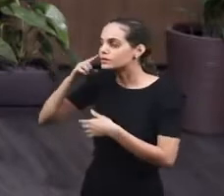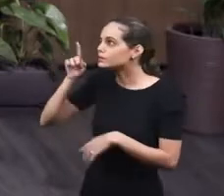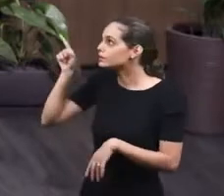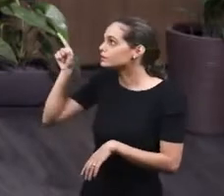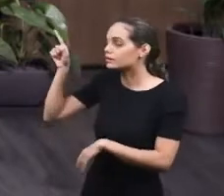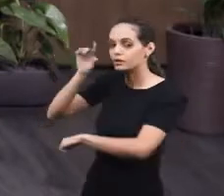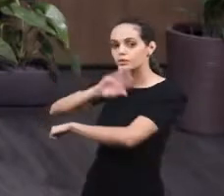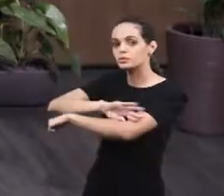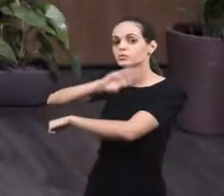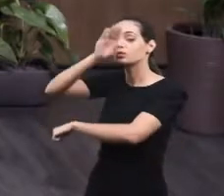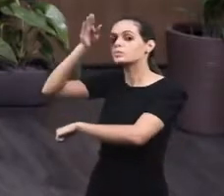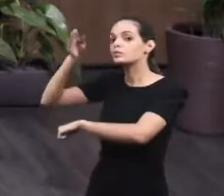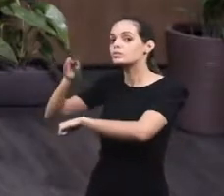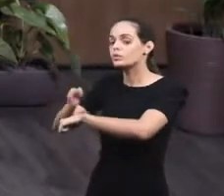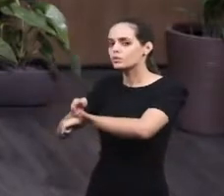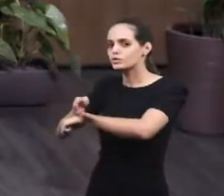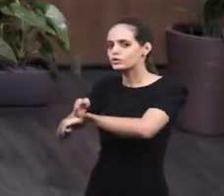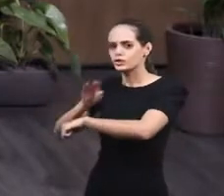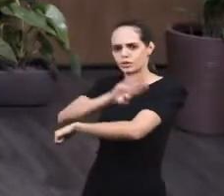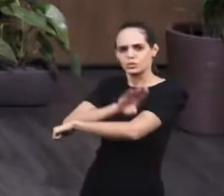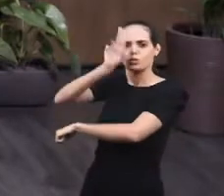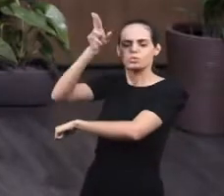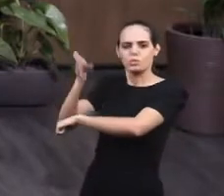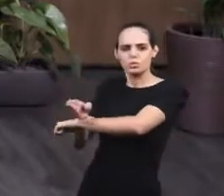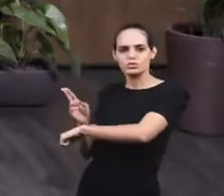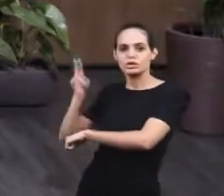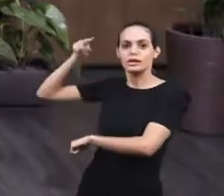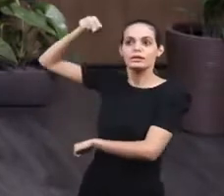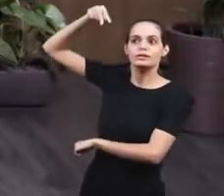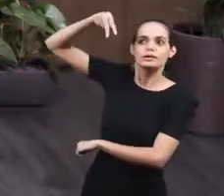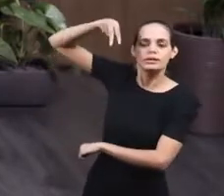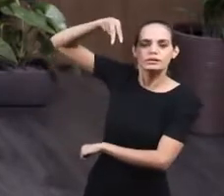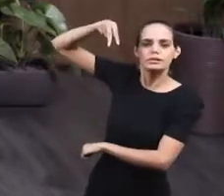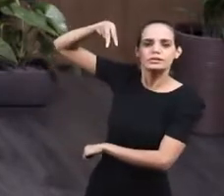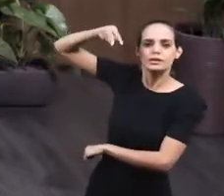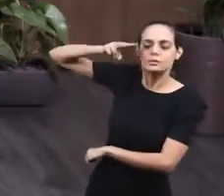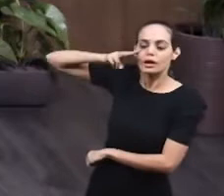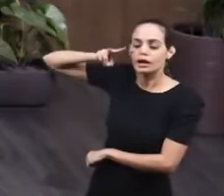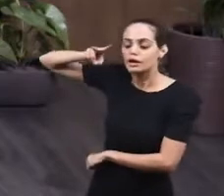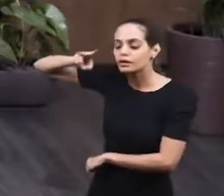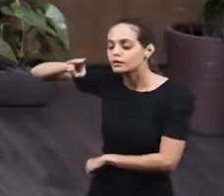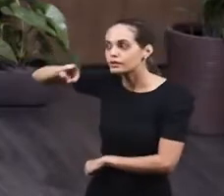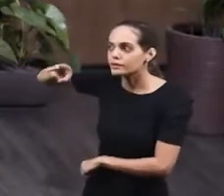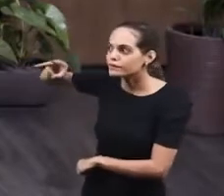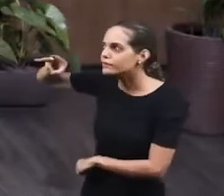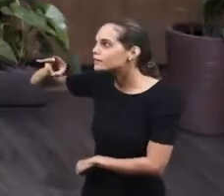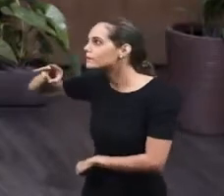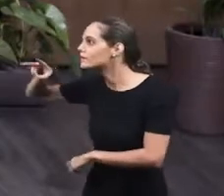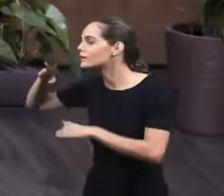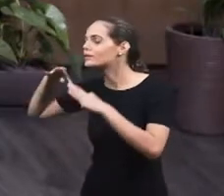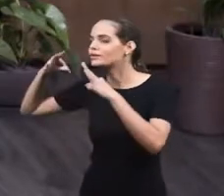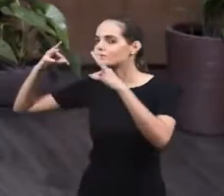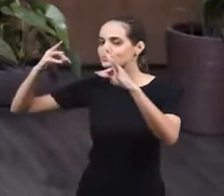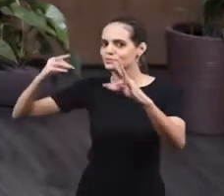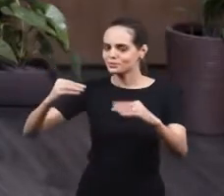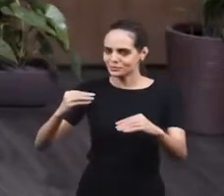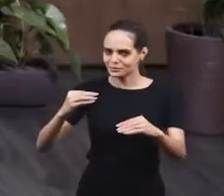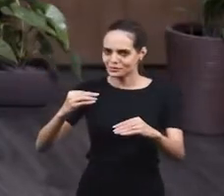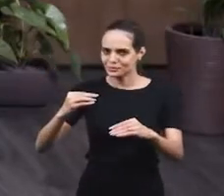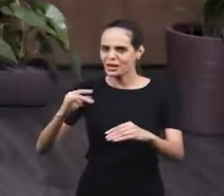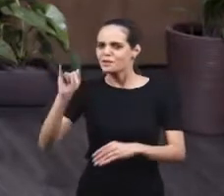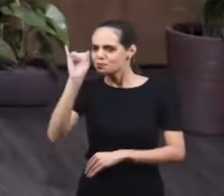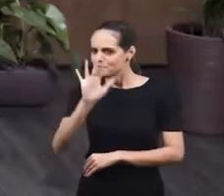This is a vision now from Mount Tabor. So right from the top of the mountain, it's truly